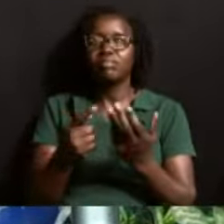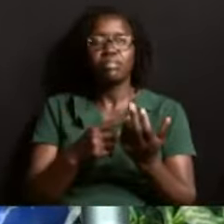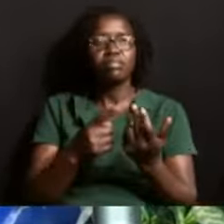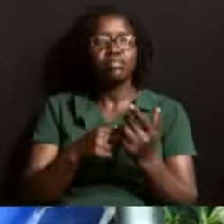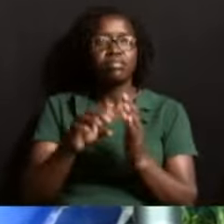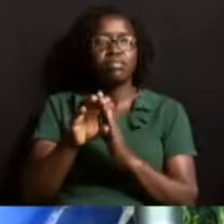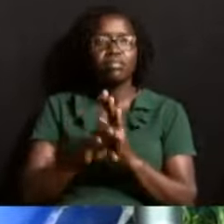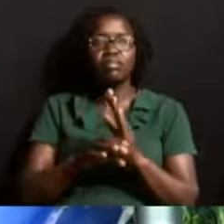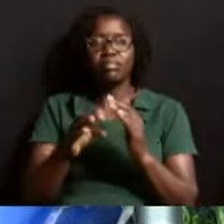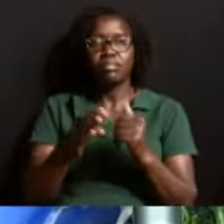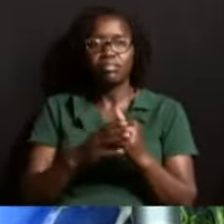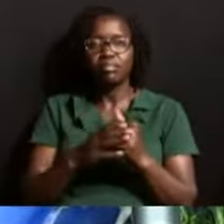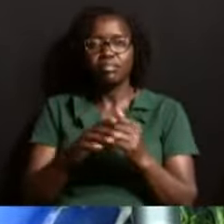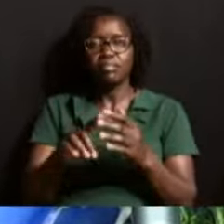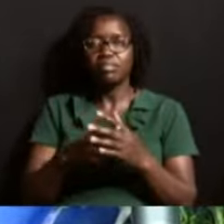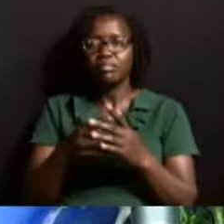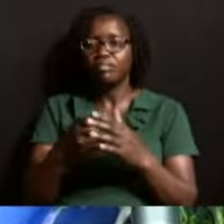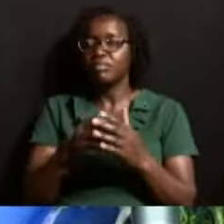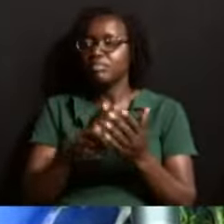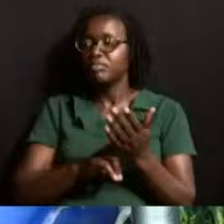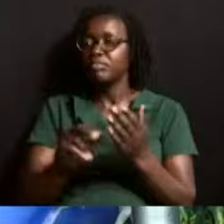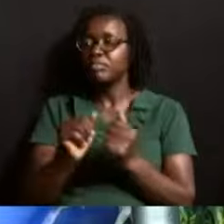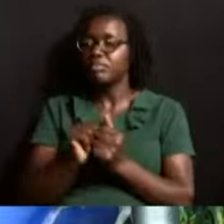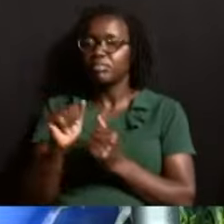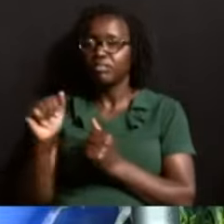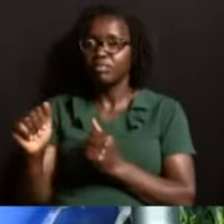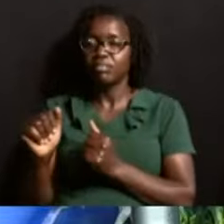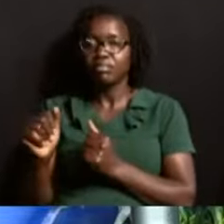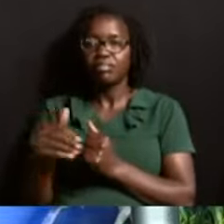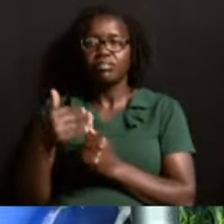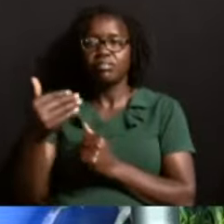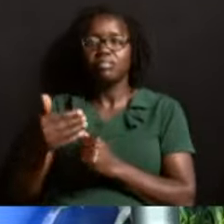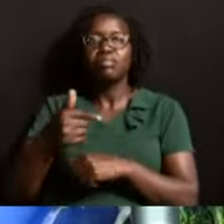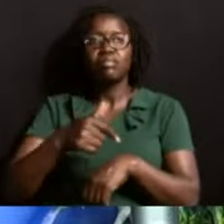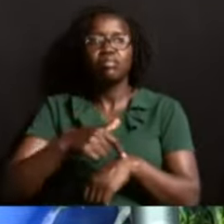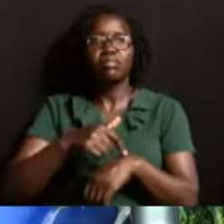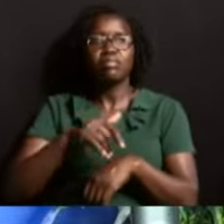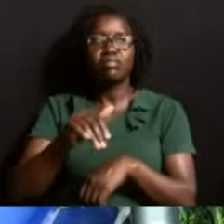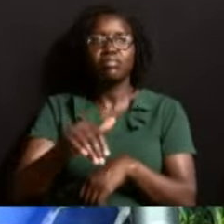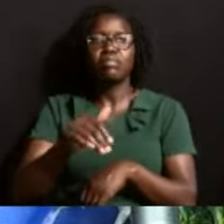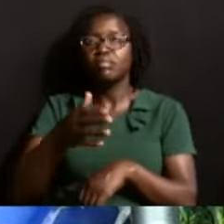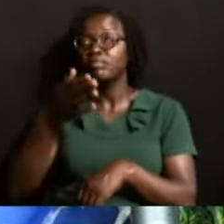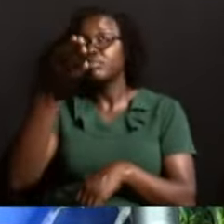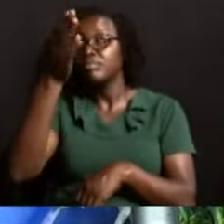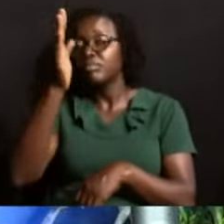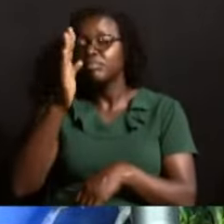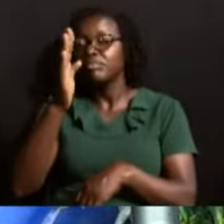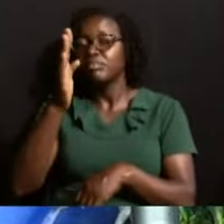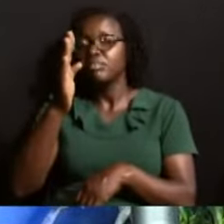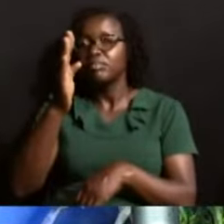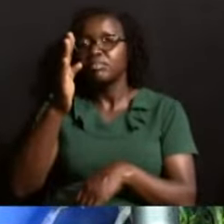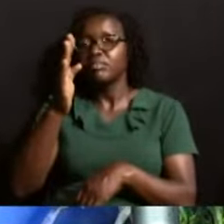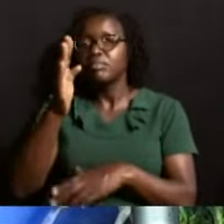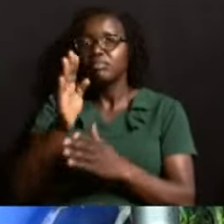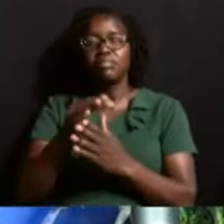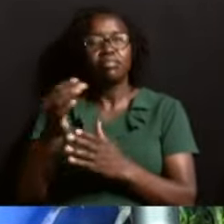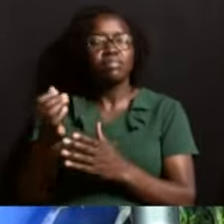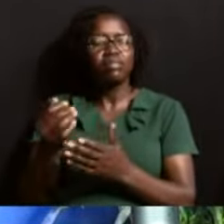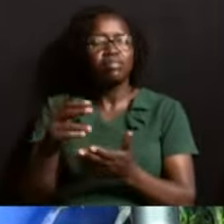chapter 9 and you begin from 15, every time that cloud stood